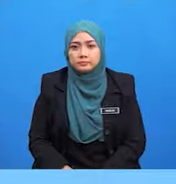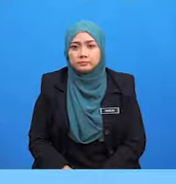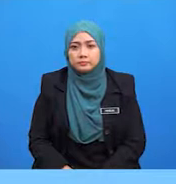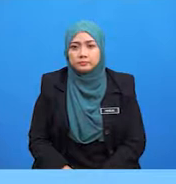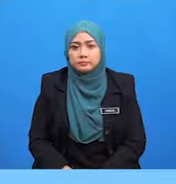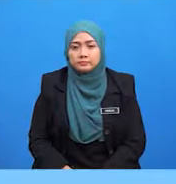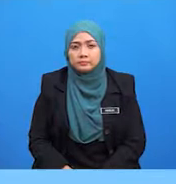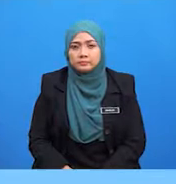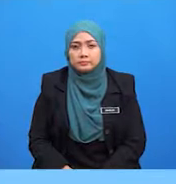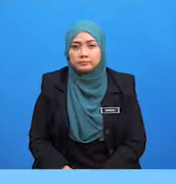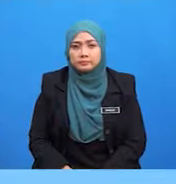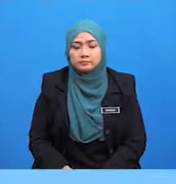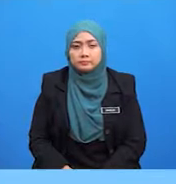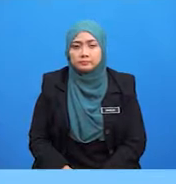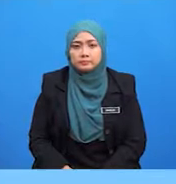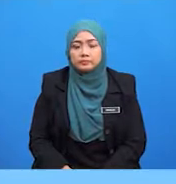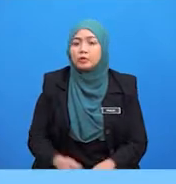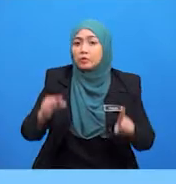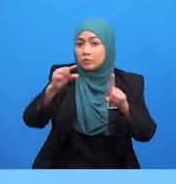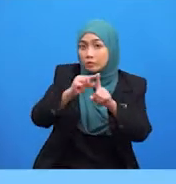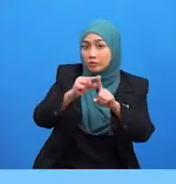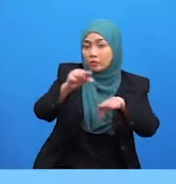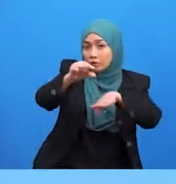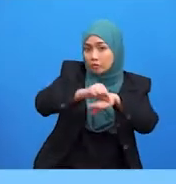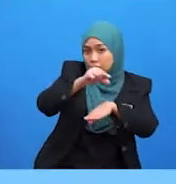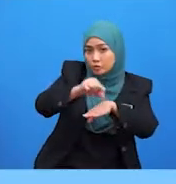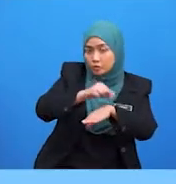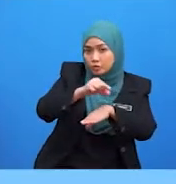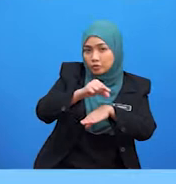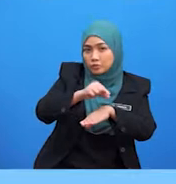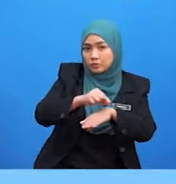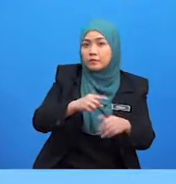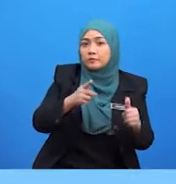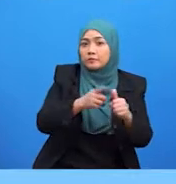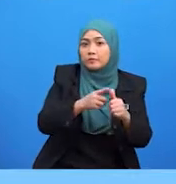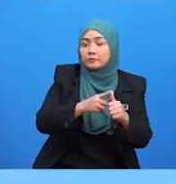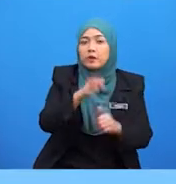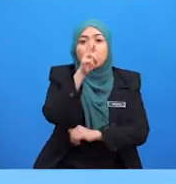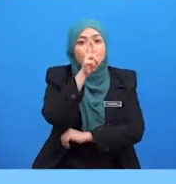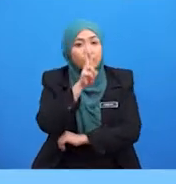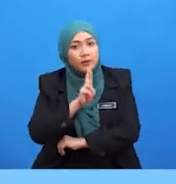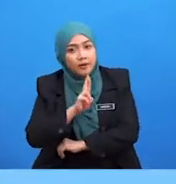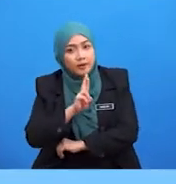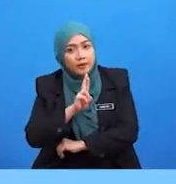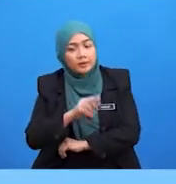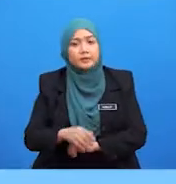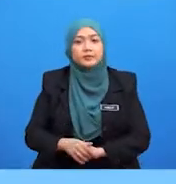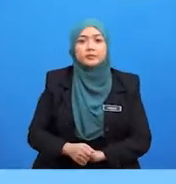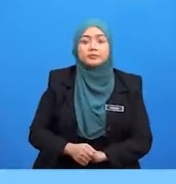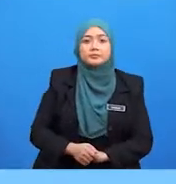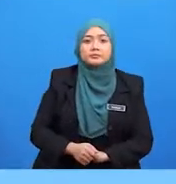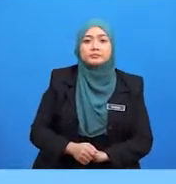I have used these words to describe this car. Firstly, red to show the color of the